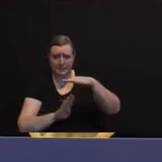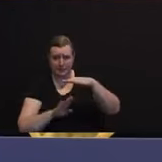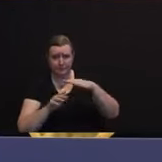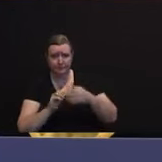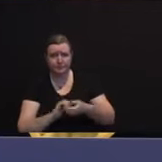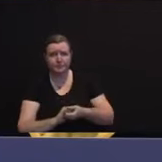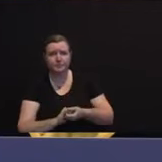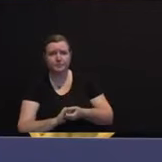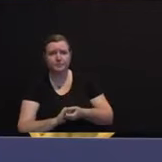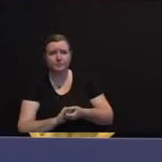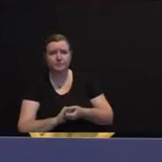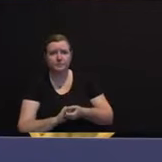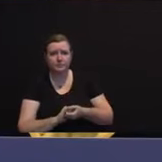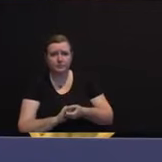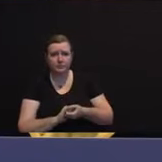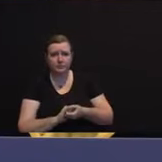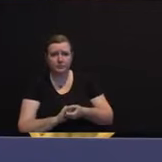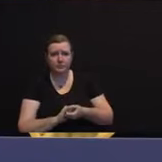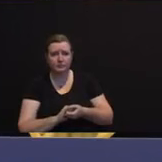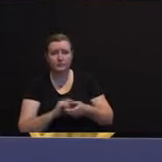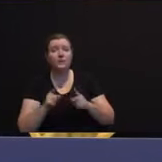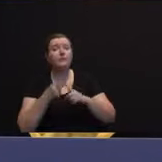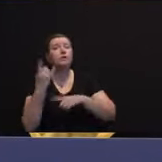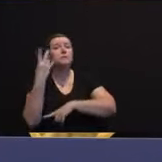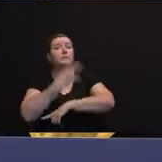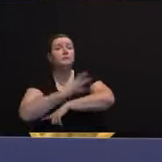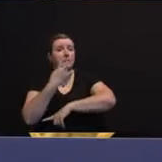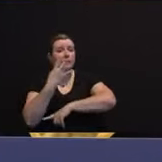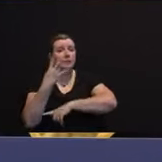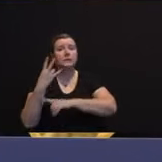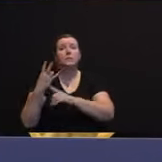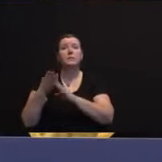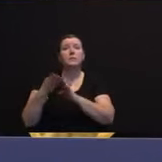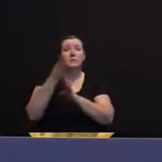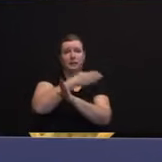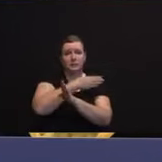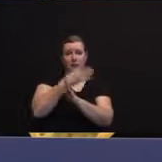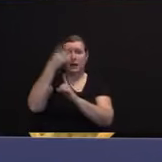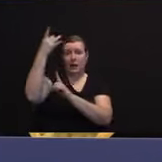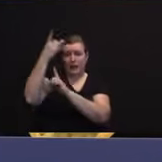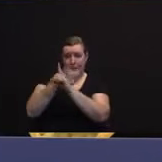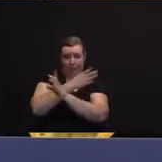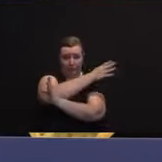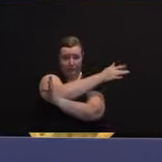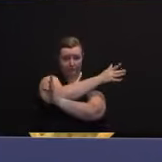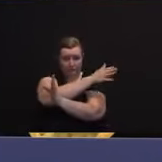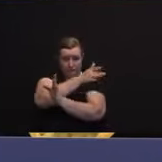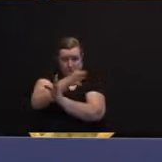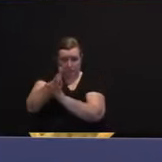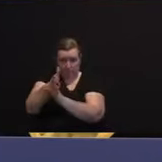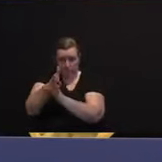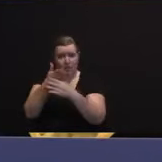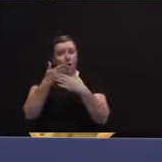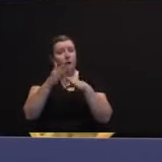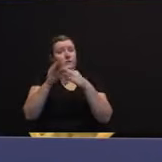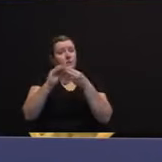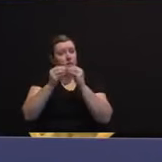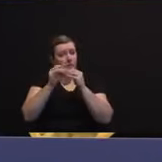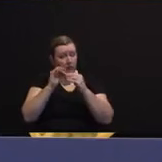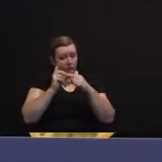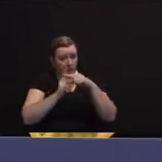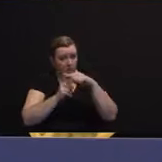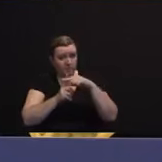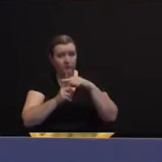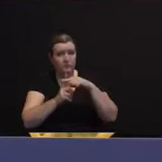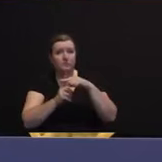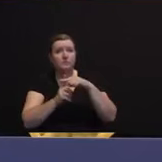7 days of the past 8 months, the average number of positive cases, and then I added 2, 3, 4,